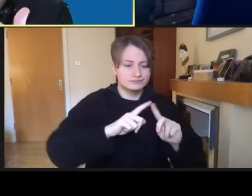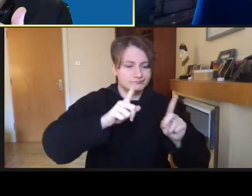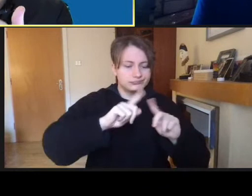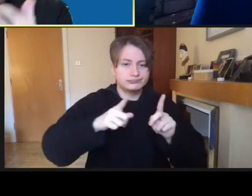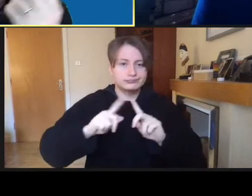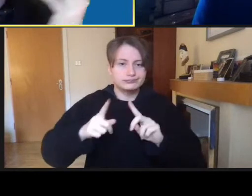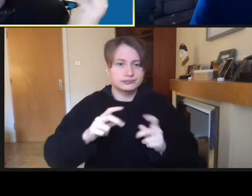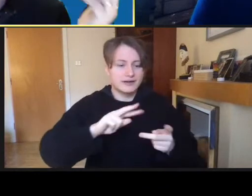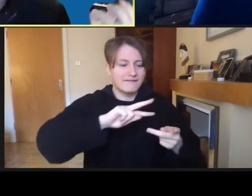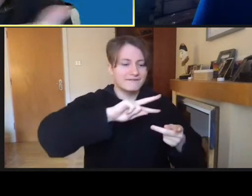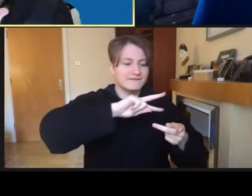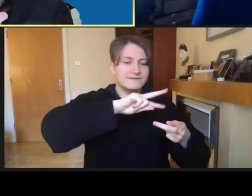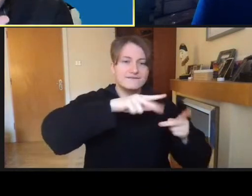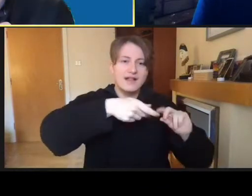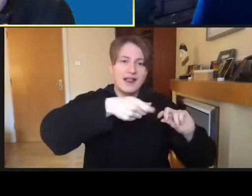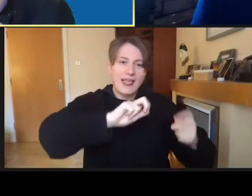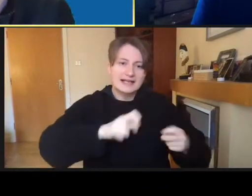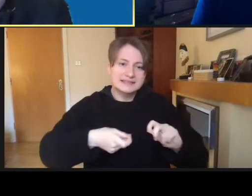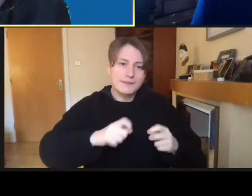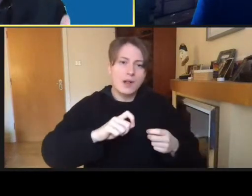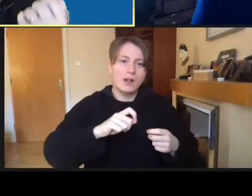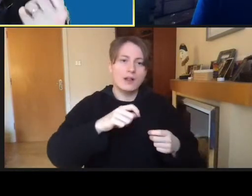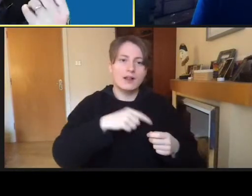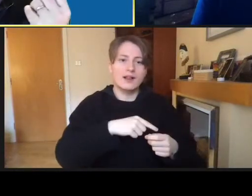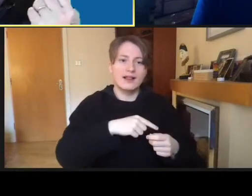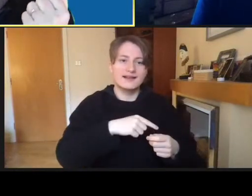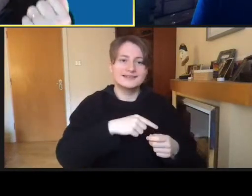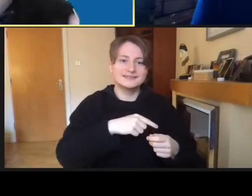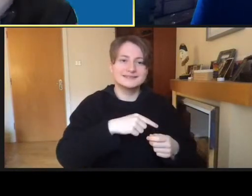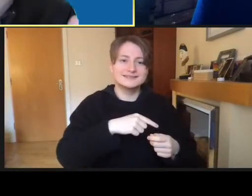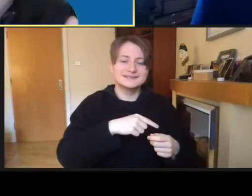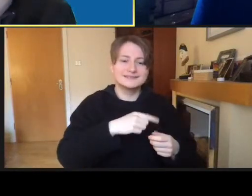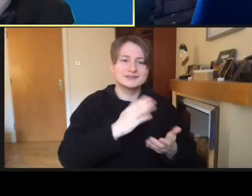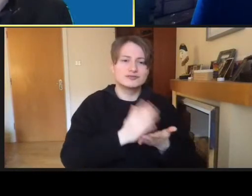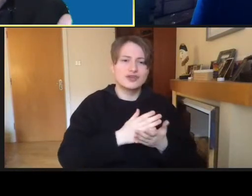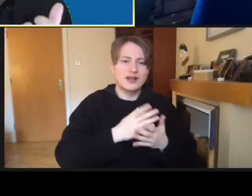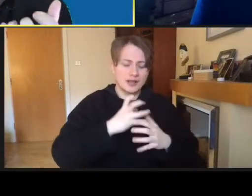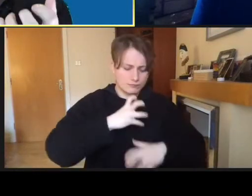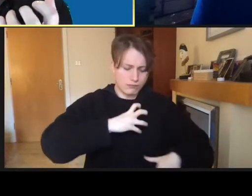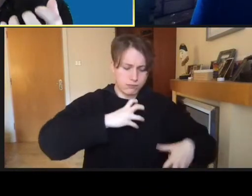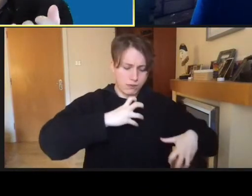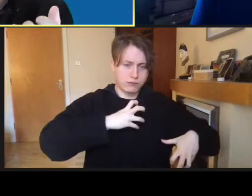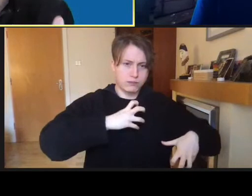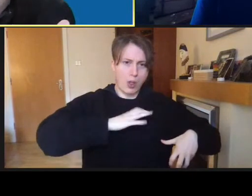instrument in the huge range that it has, from those really low